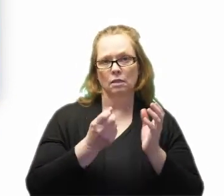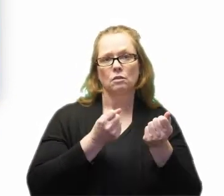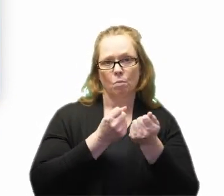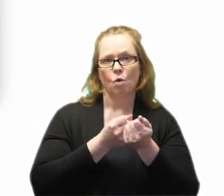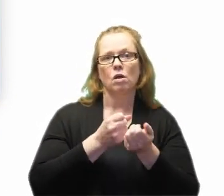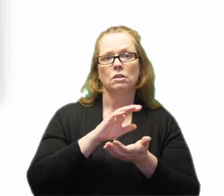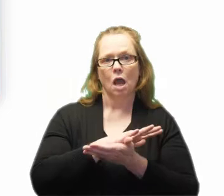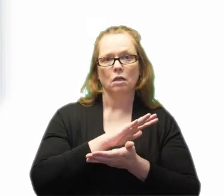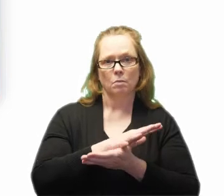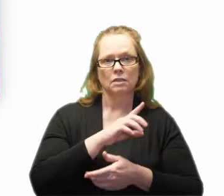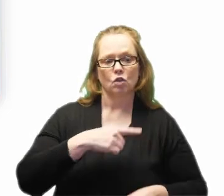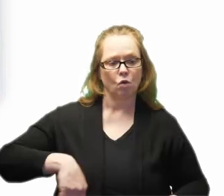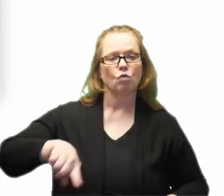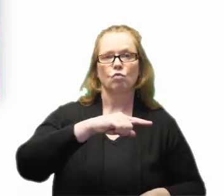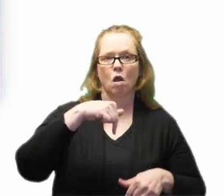the site.